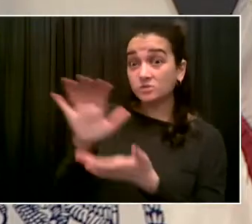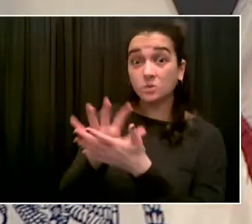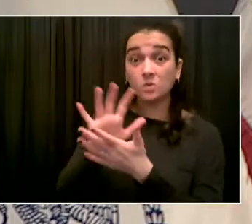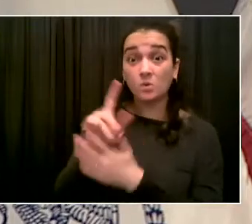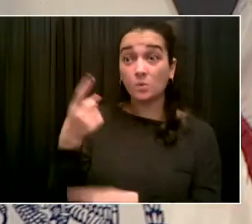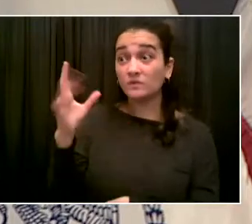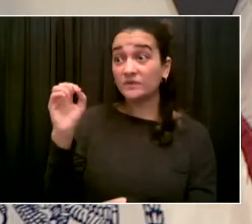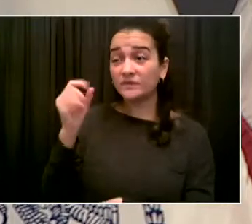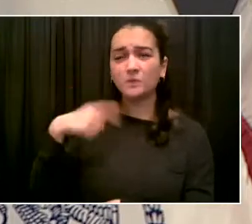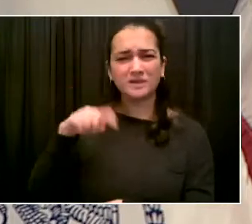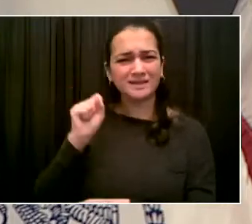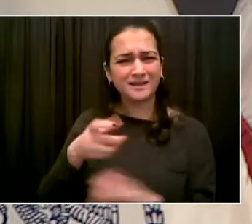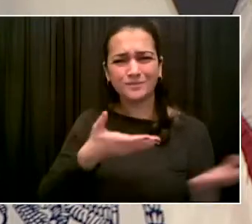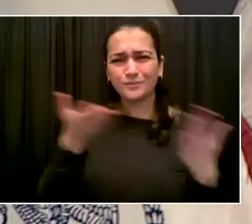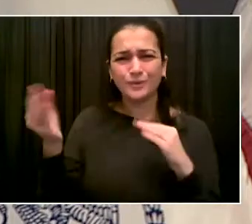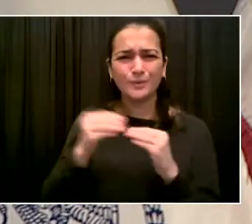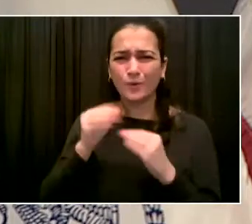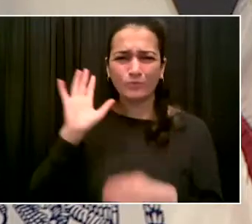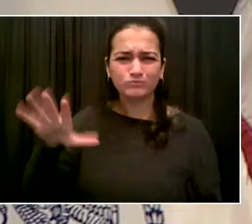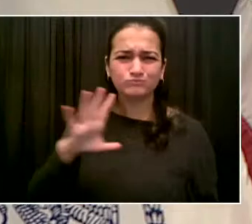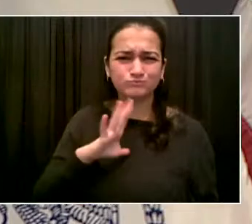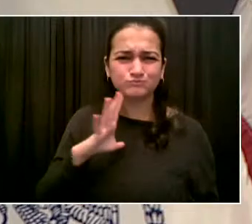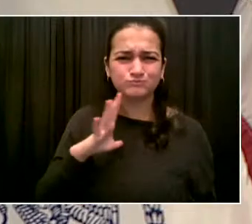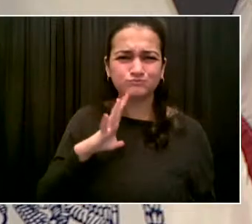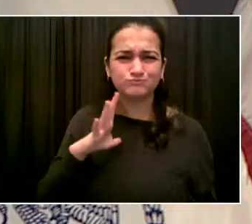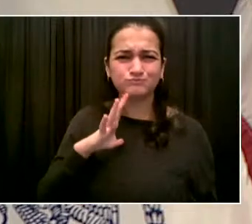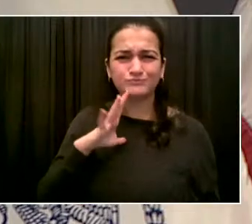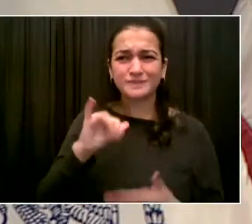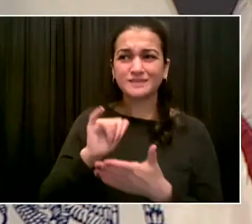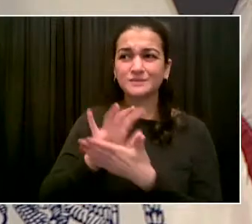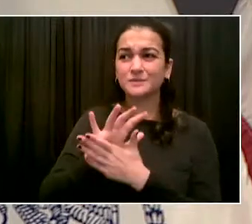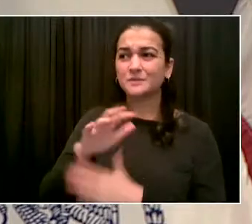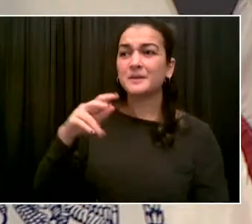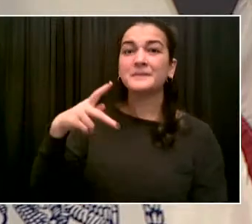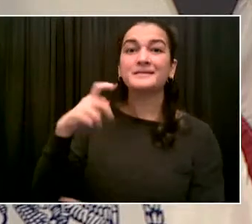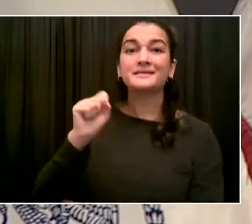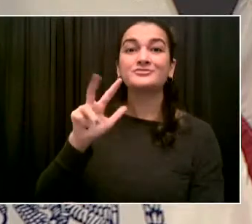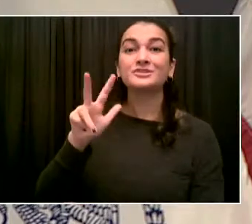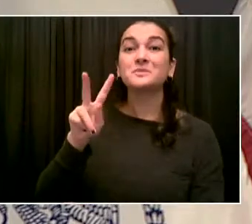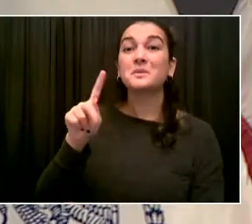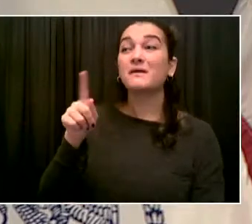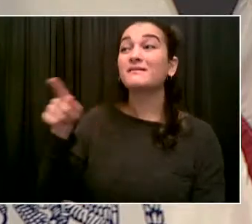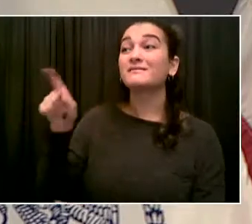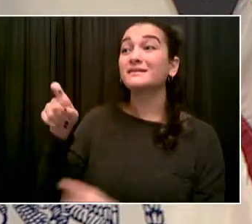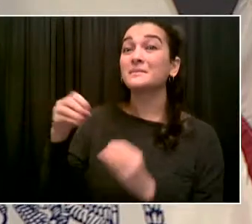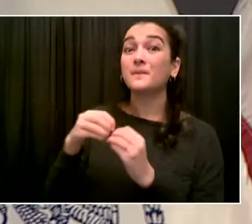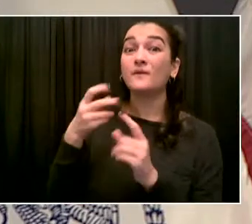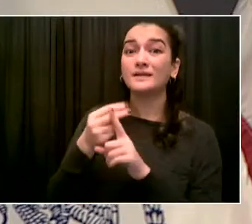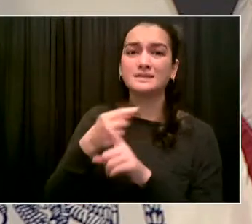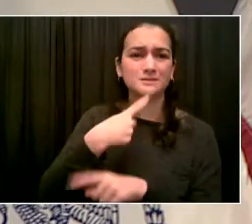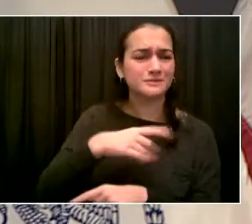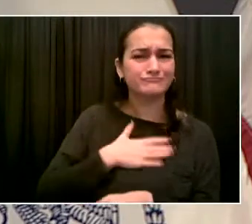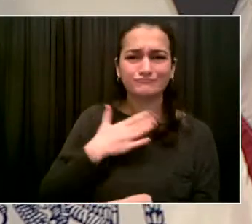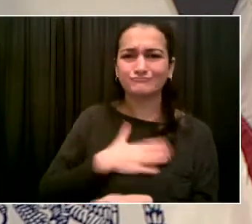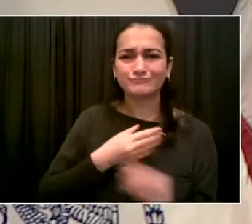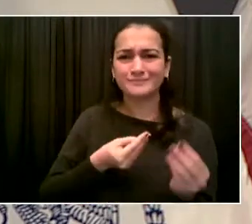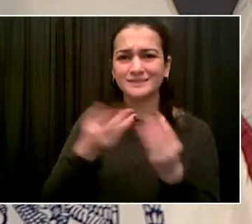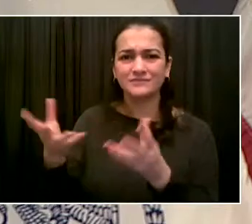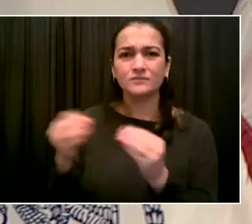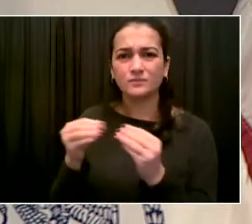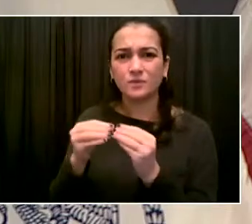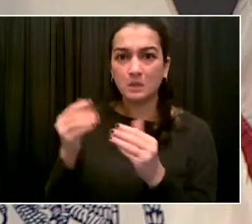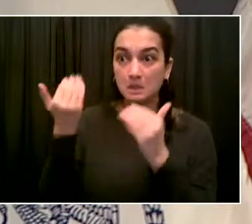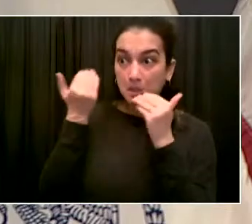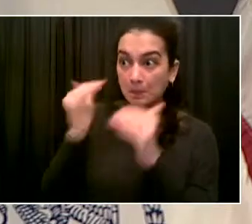doses today, get ready for tomorrow. We can have the mobile units available. So absolutely, we did not mean to send a message, but